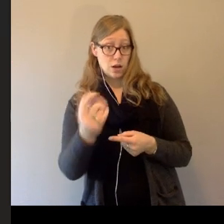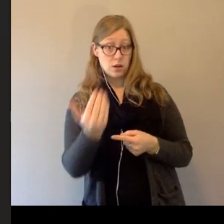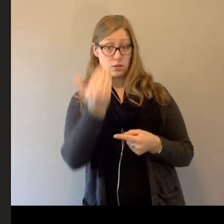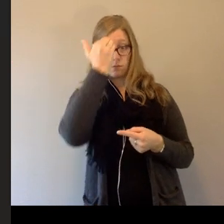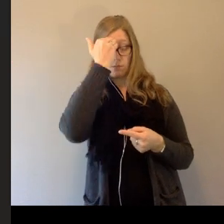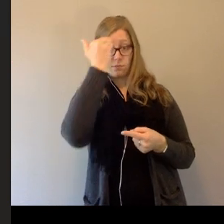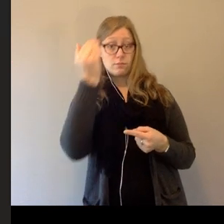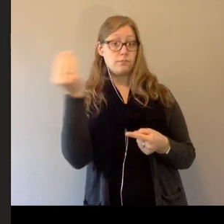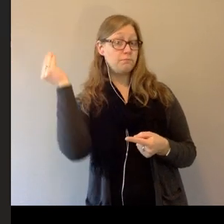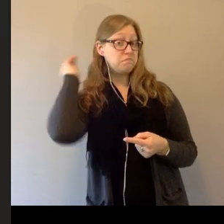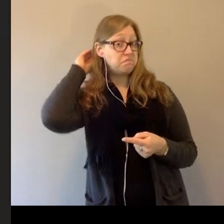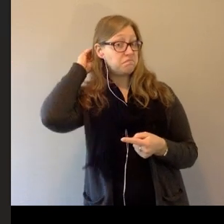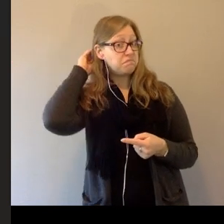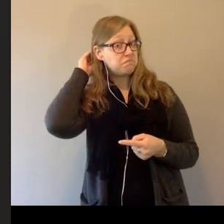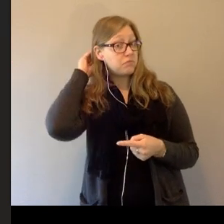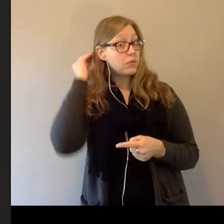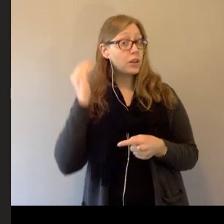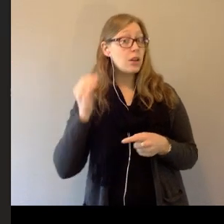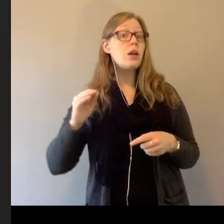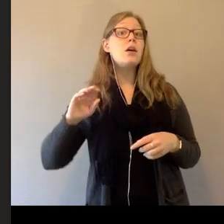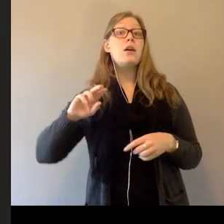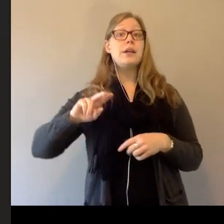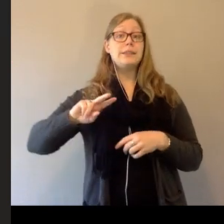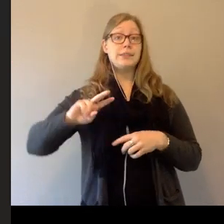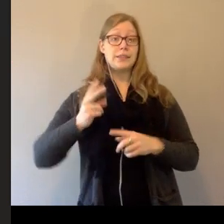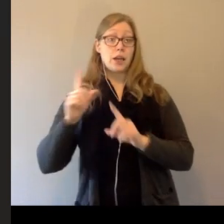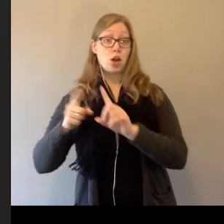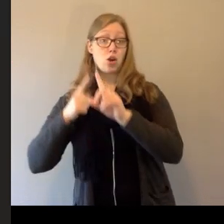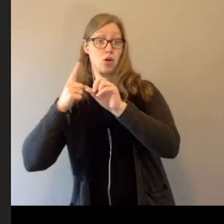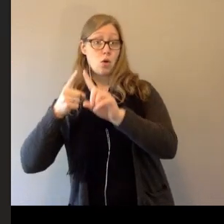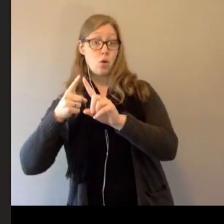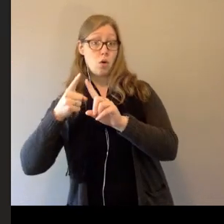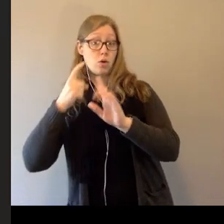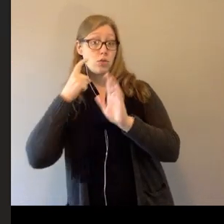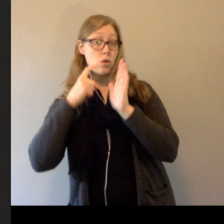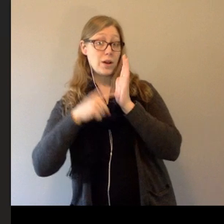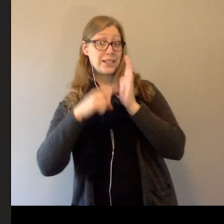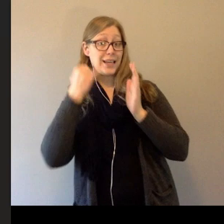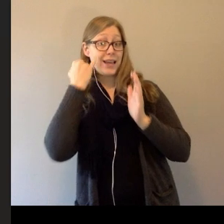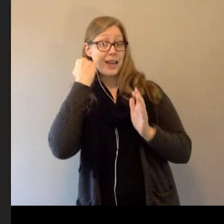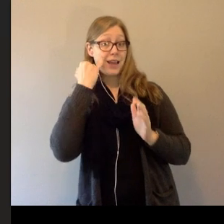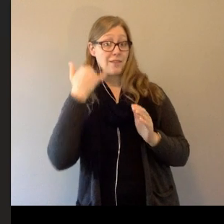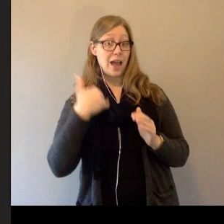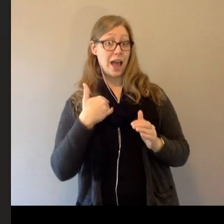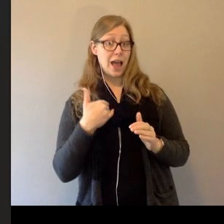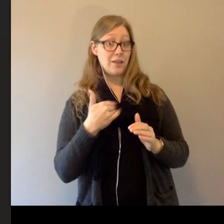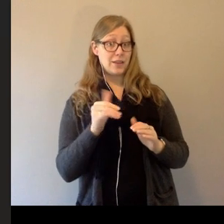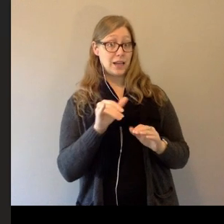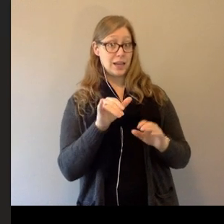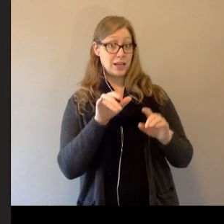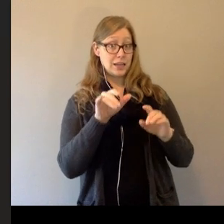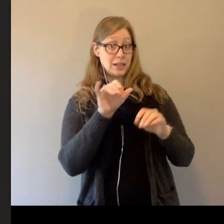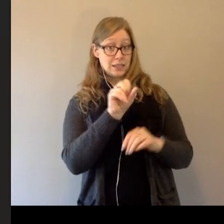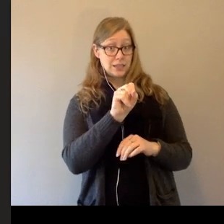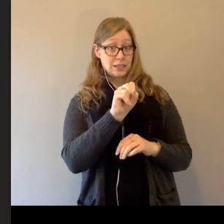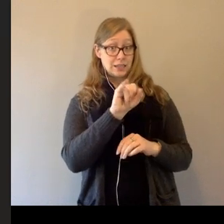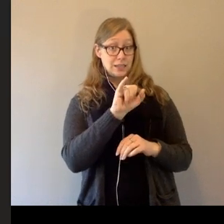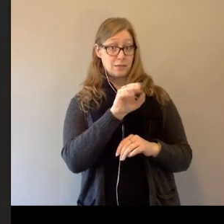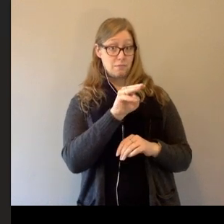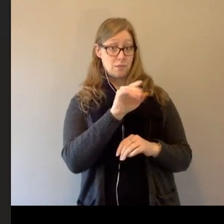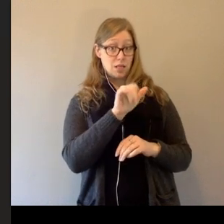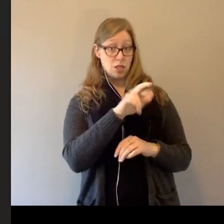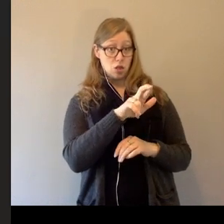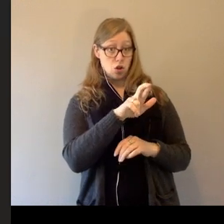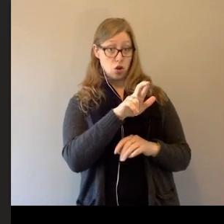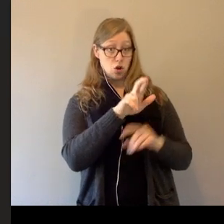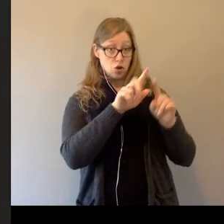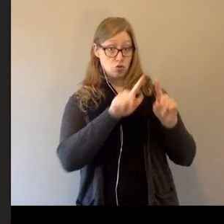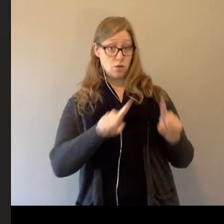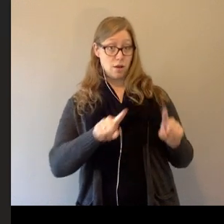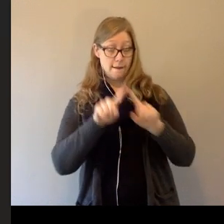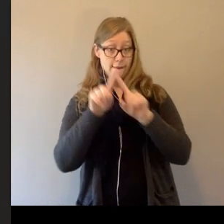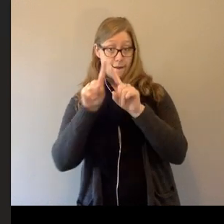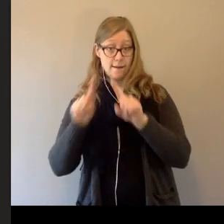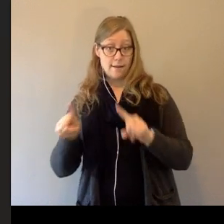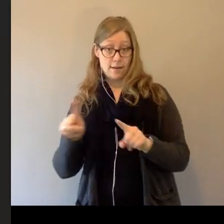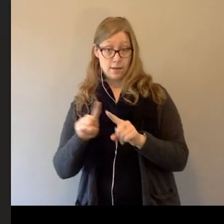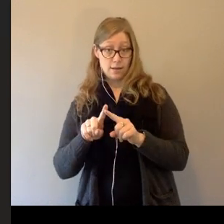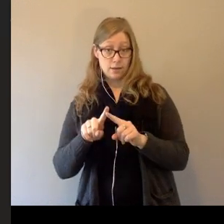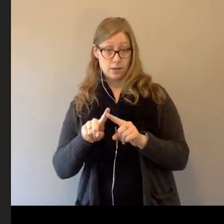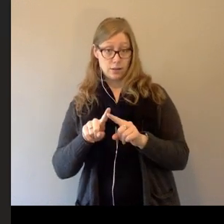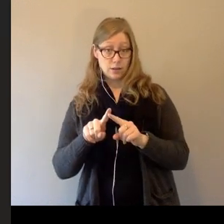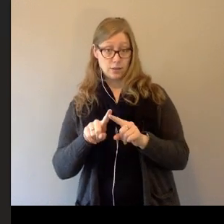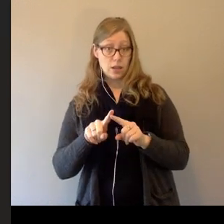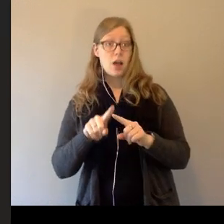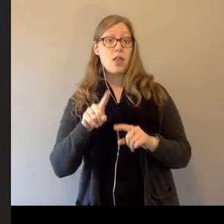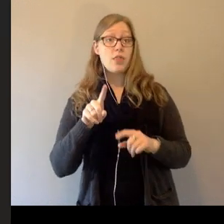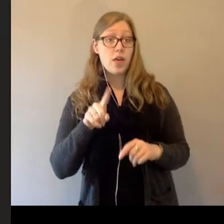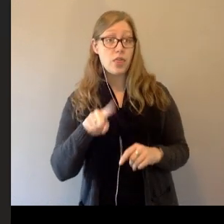The second thing is that to notice that if I have similar triangles, that those trigonometry ratios, opposite over